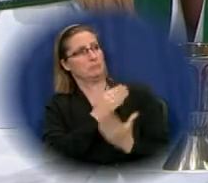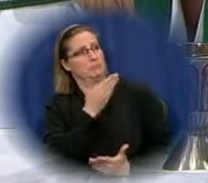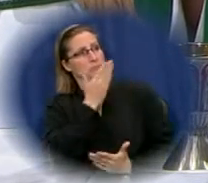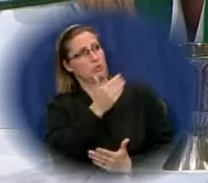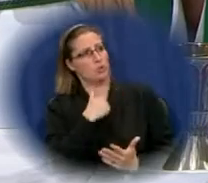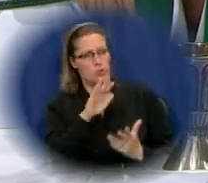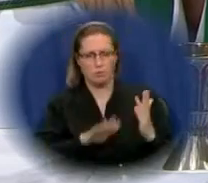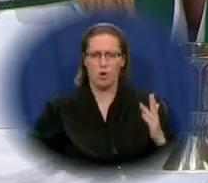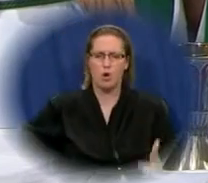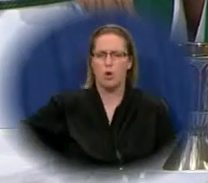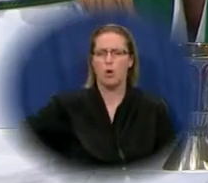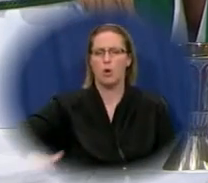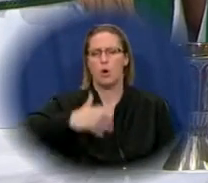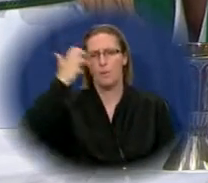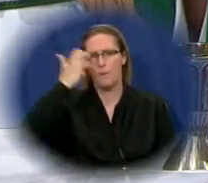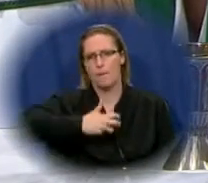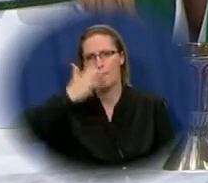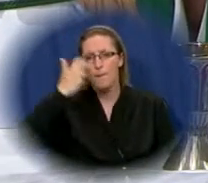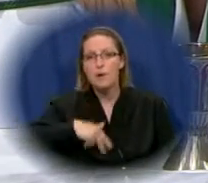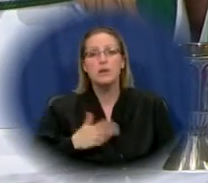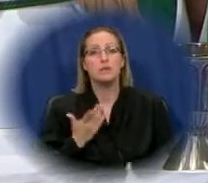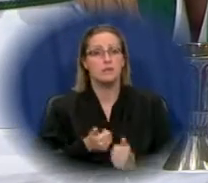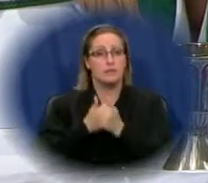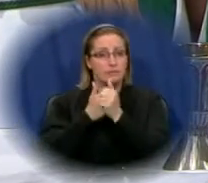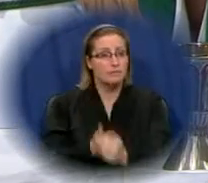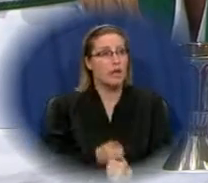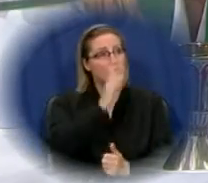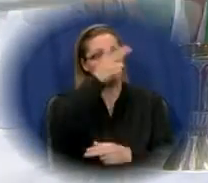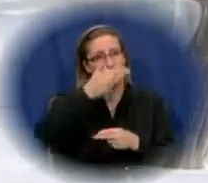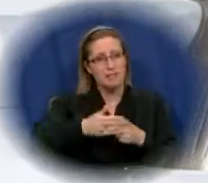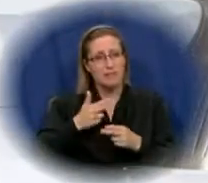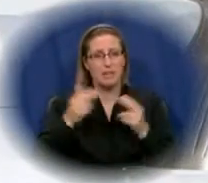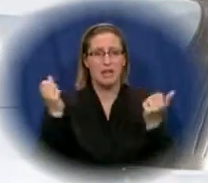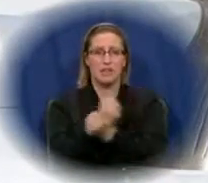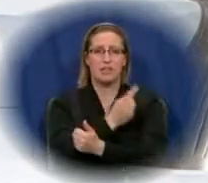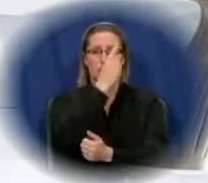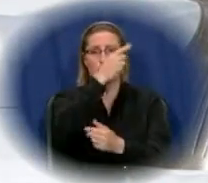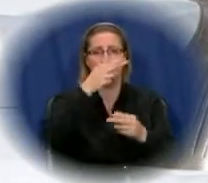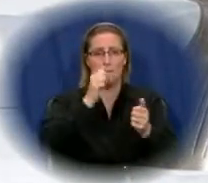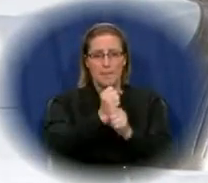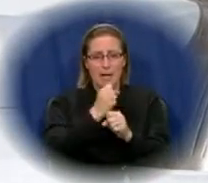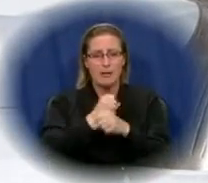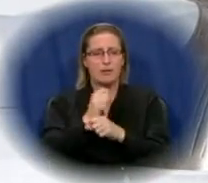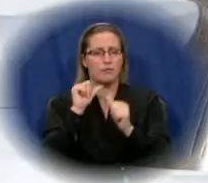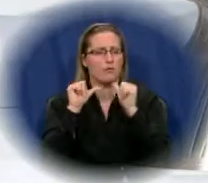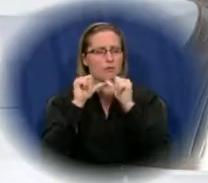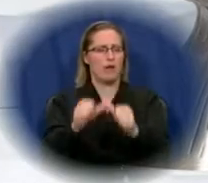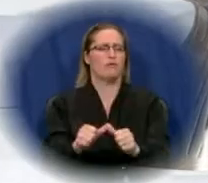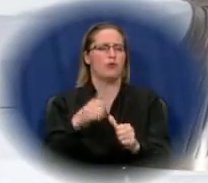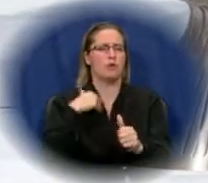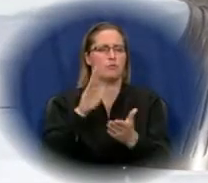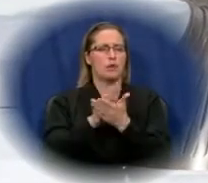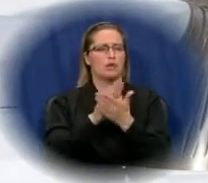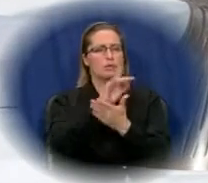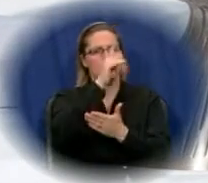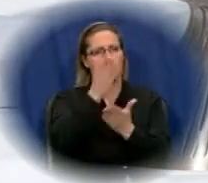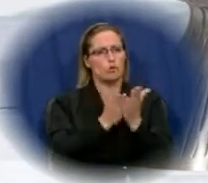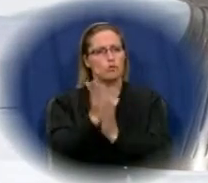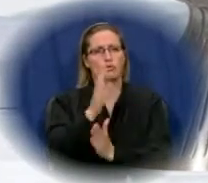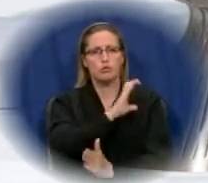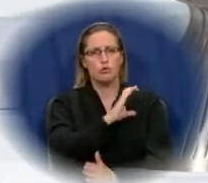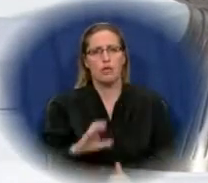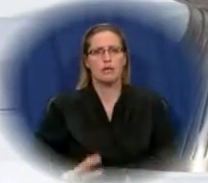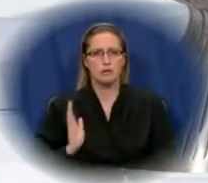in all of its wonder, to rule in your name over all that you have made, and forever to praise you in your mighty works through Christ our